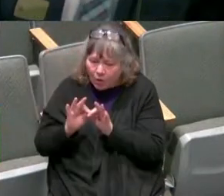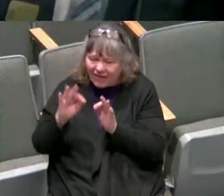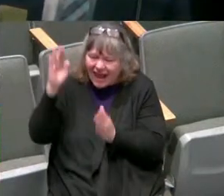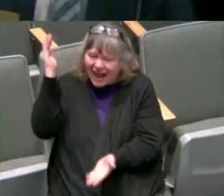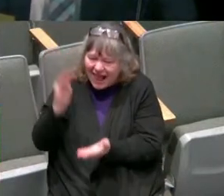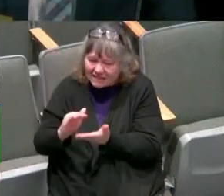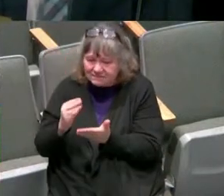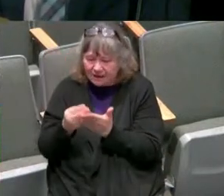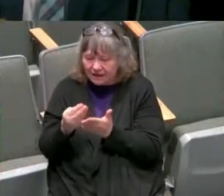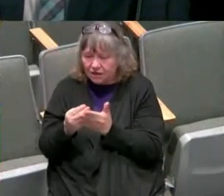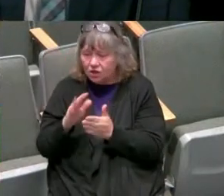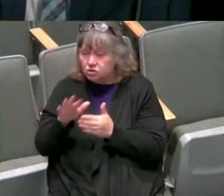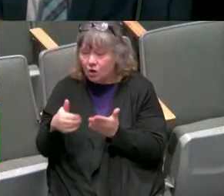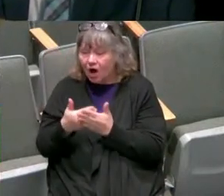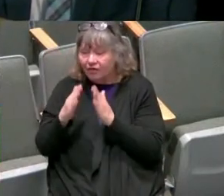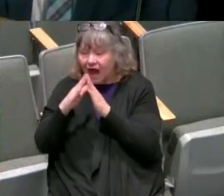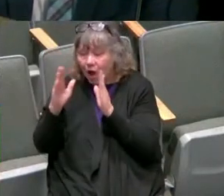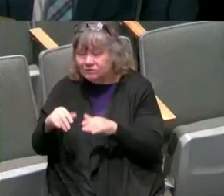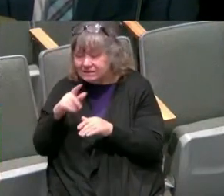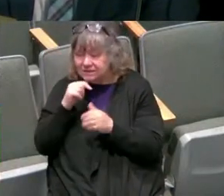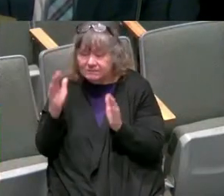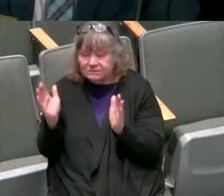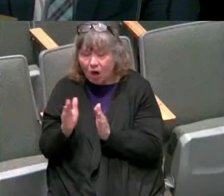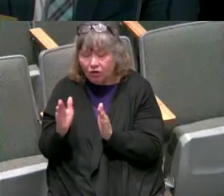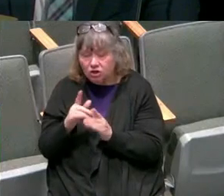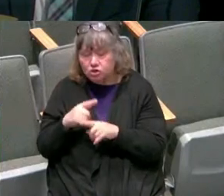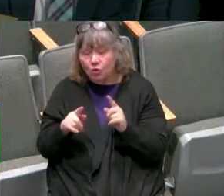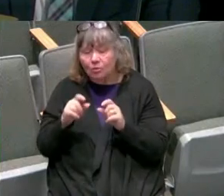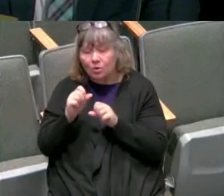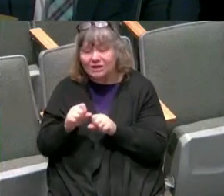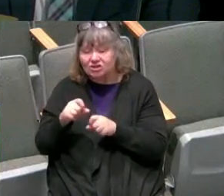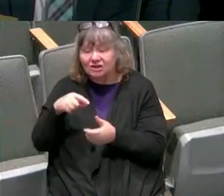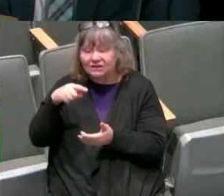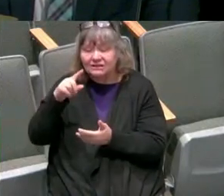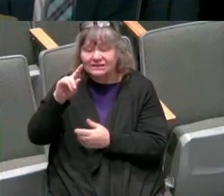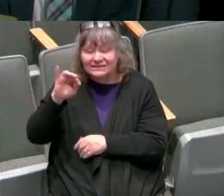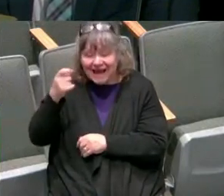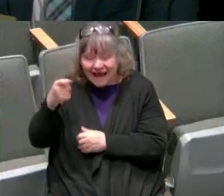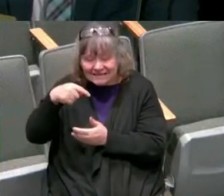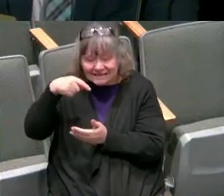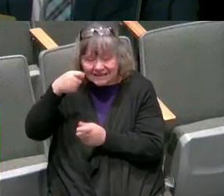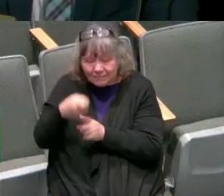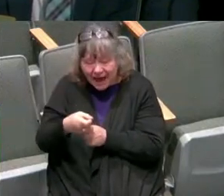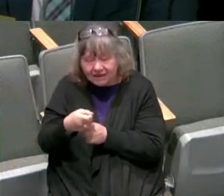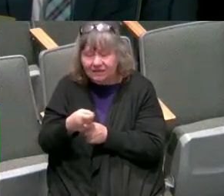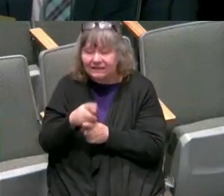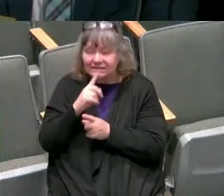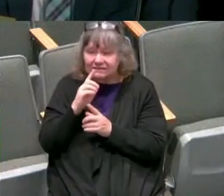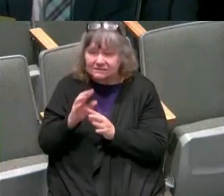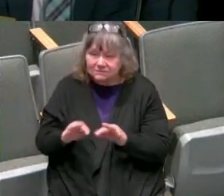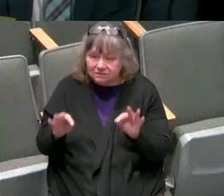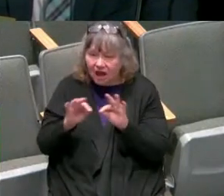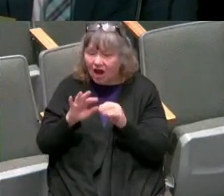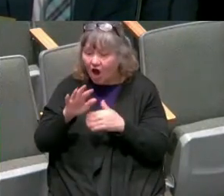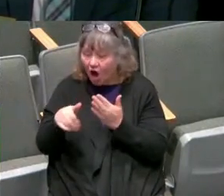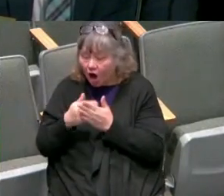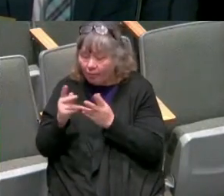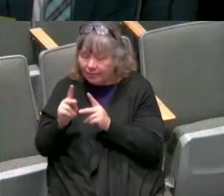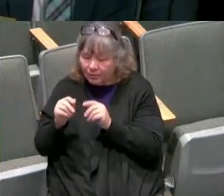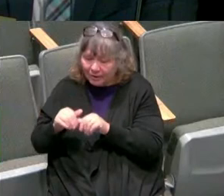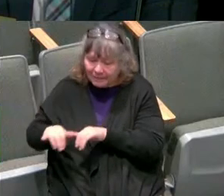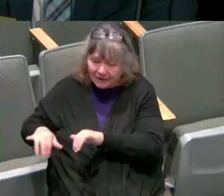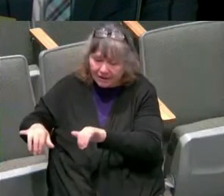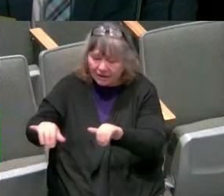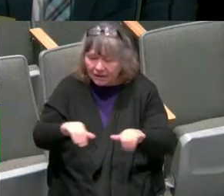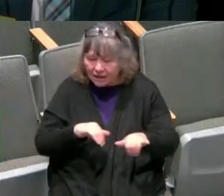so all the houses would have to be smaller so the potential tax impact here is significant and all residents would have to be subsidizing